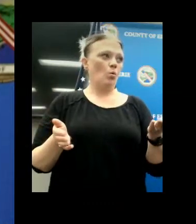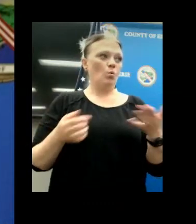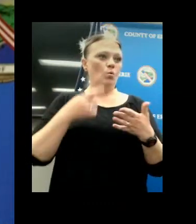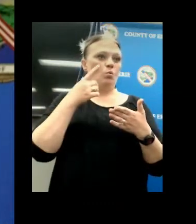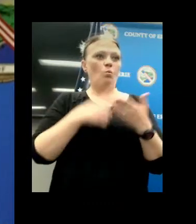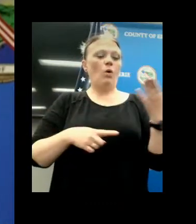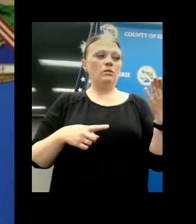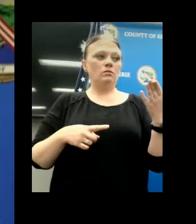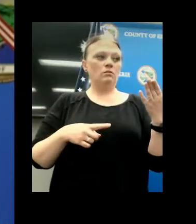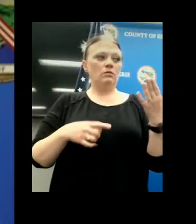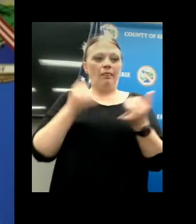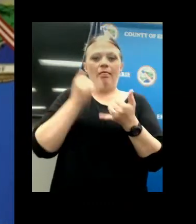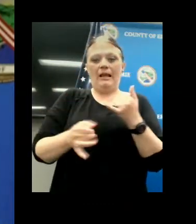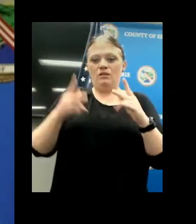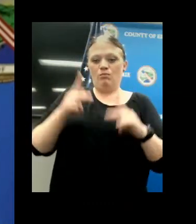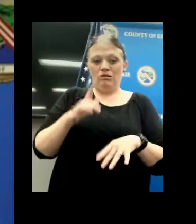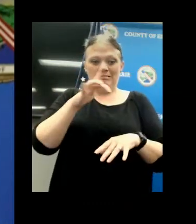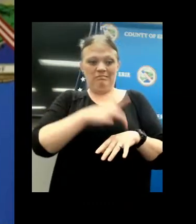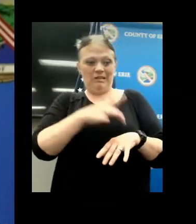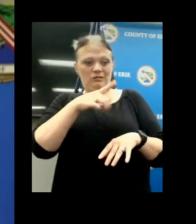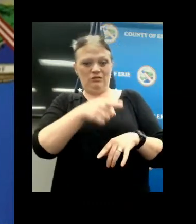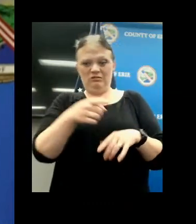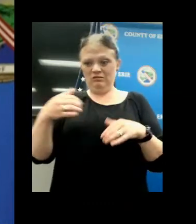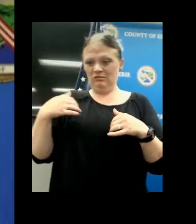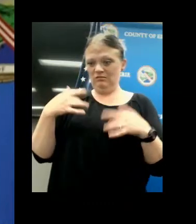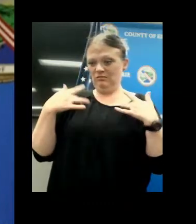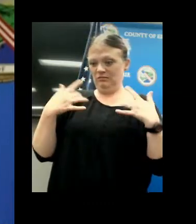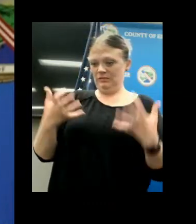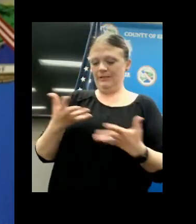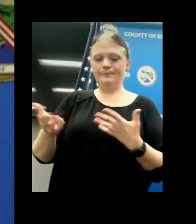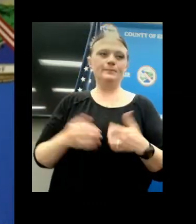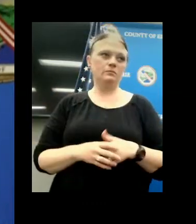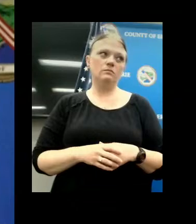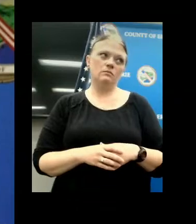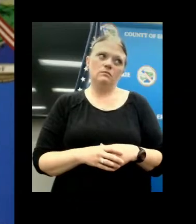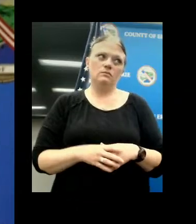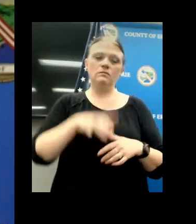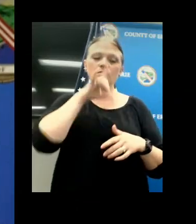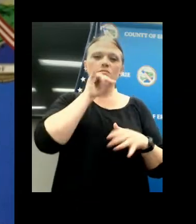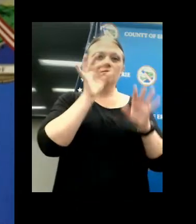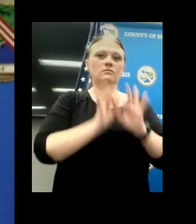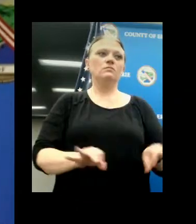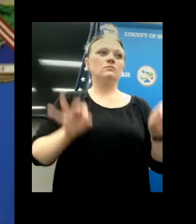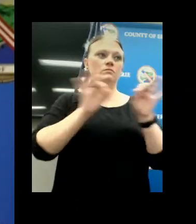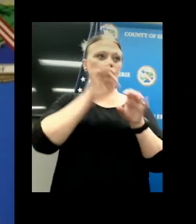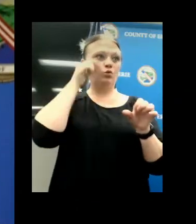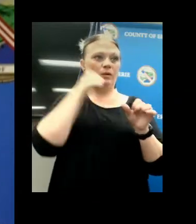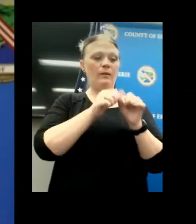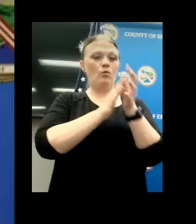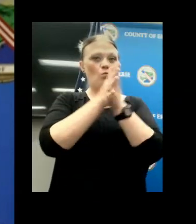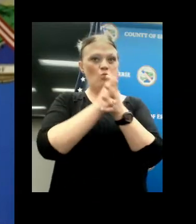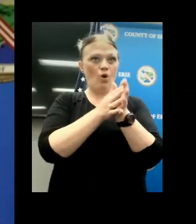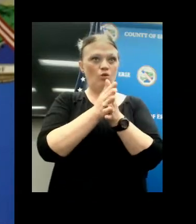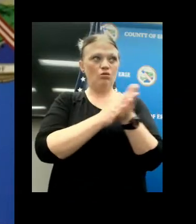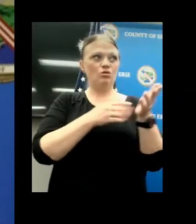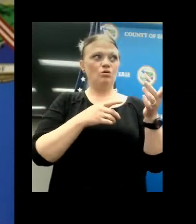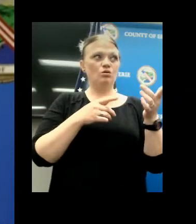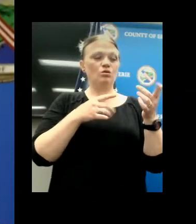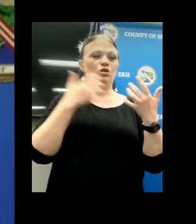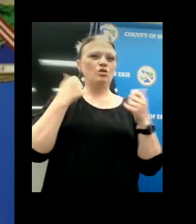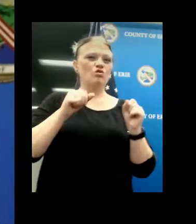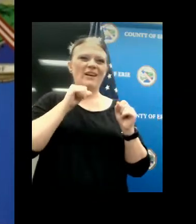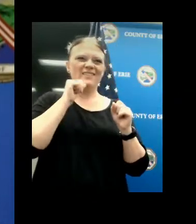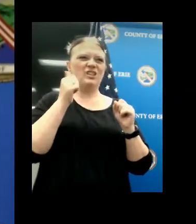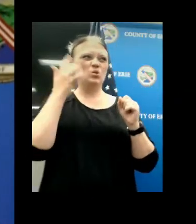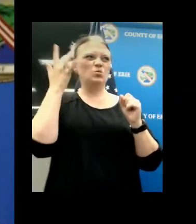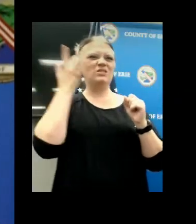what the last person who touched those items had on their hands. So it's really important to remember to wash your hands, and then try